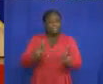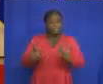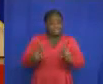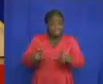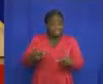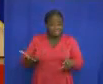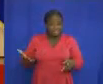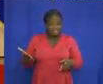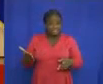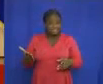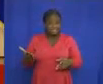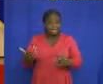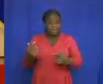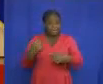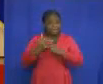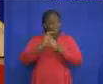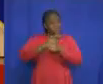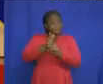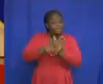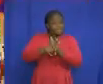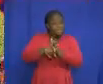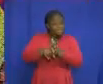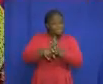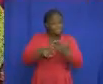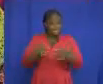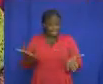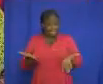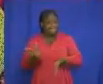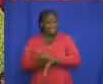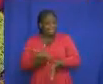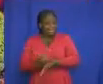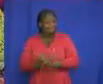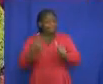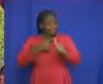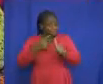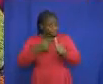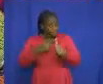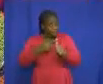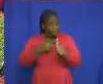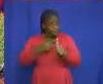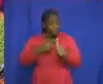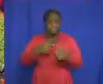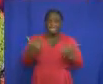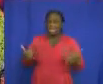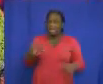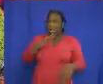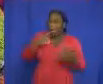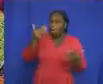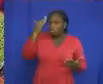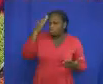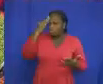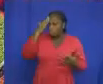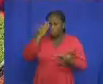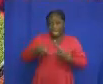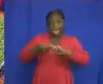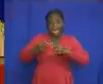pandemic in Ghana have taken place. Firstly, we have seen a marked reduction in